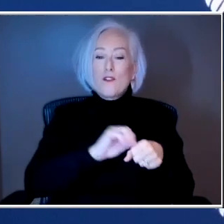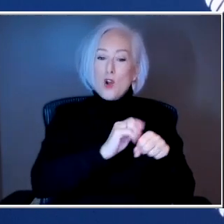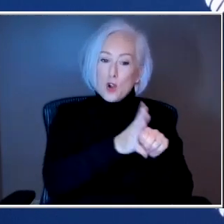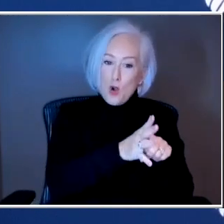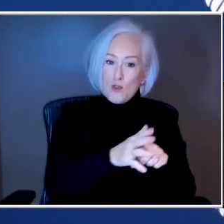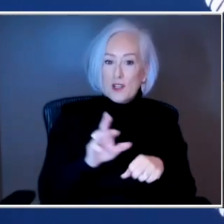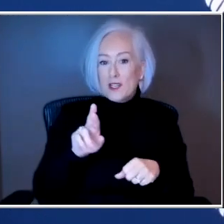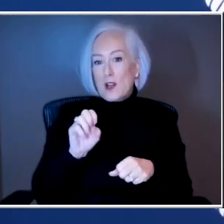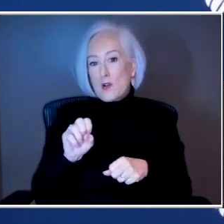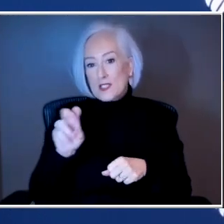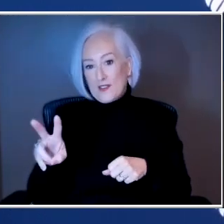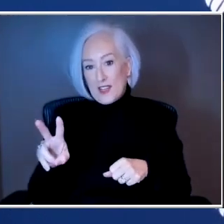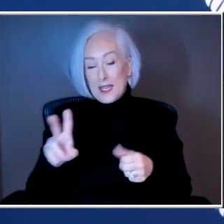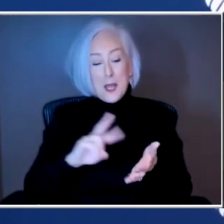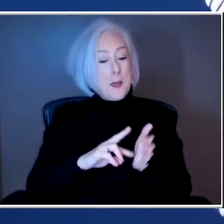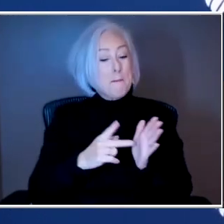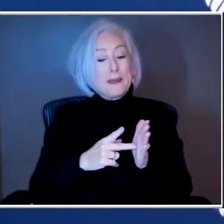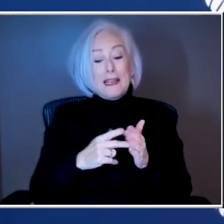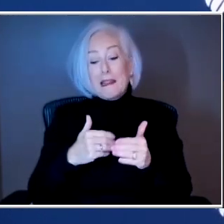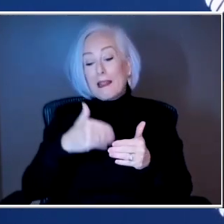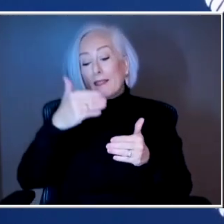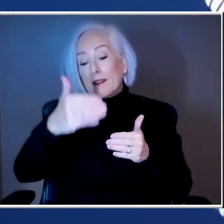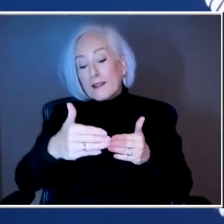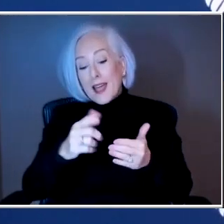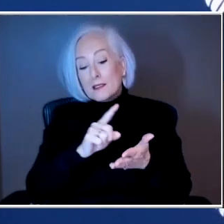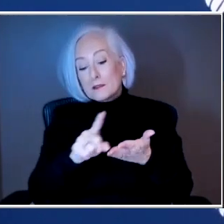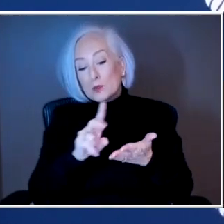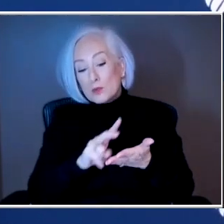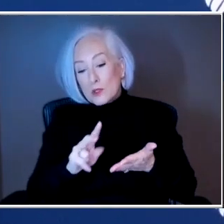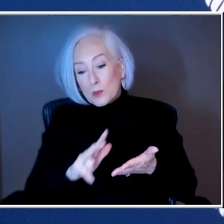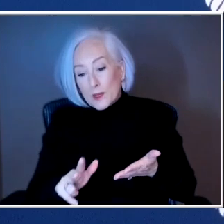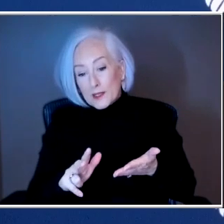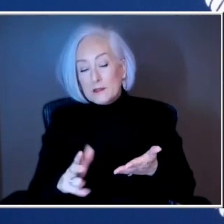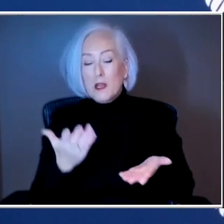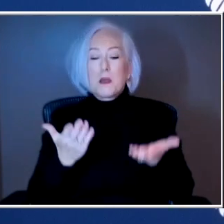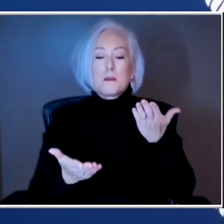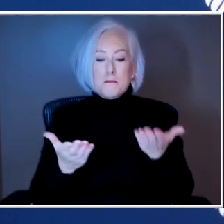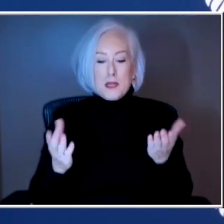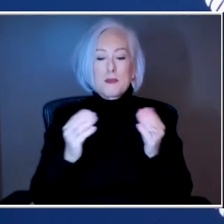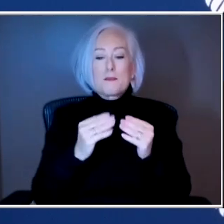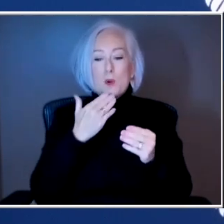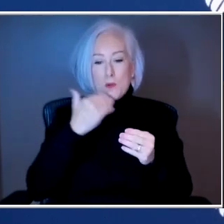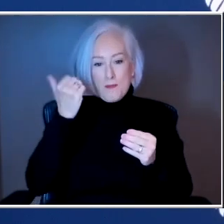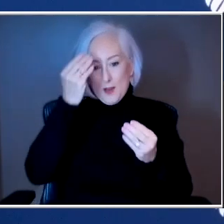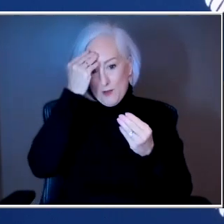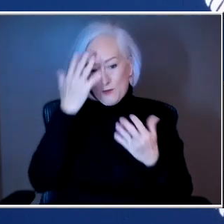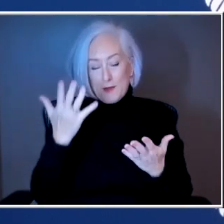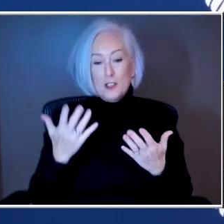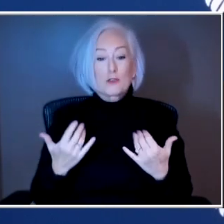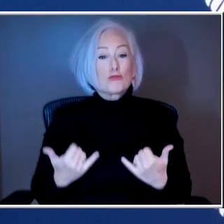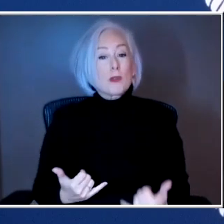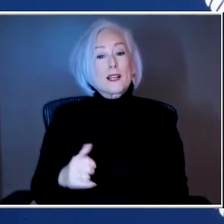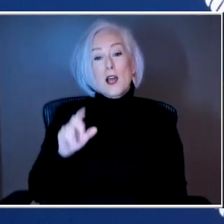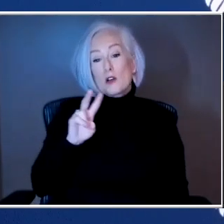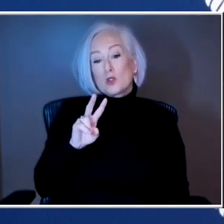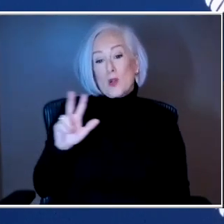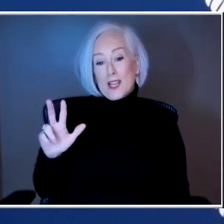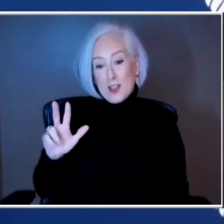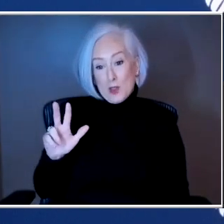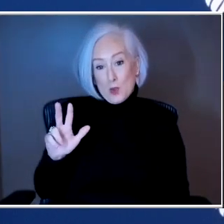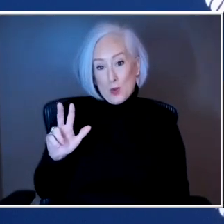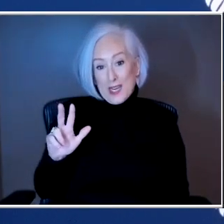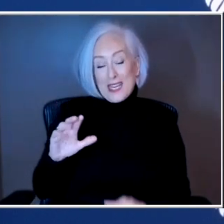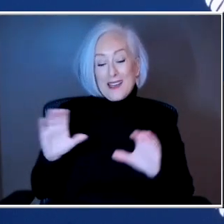better information to see if that is true. Right now, we have 23 active patients in the hospital, much better than the 33 that we saw a couple weeks